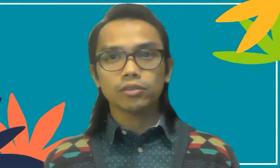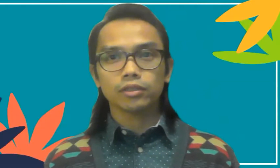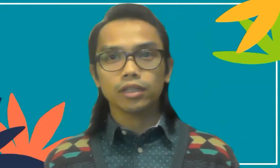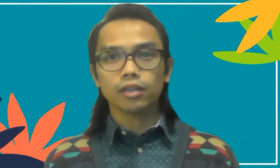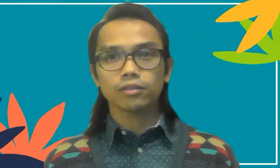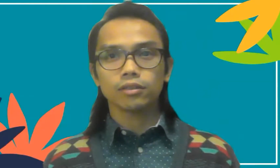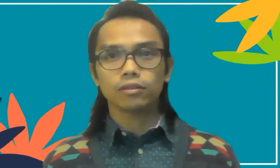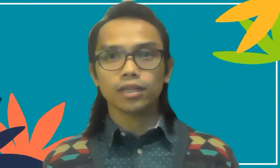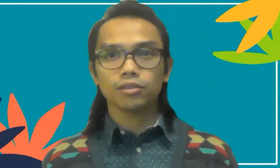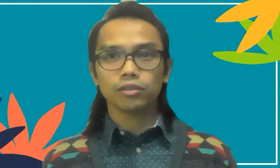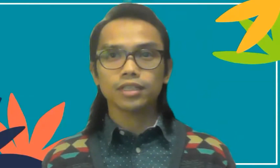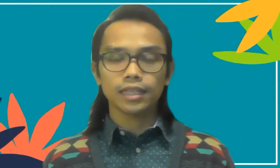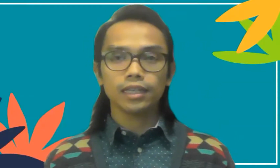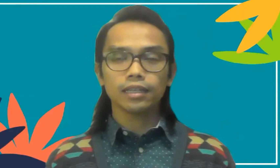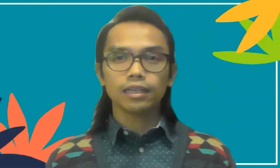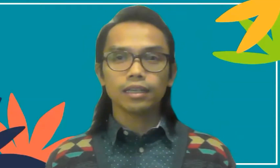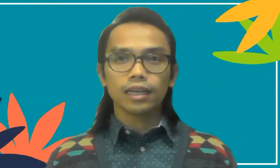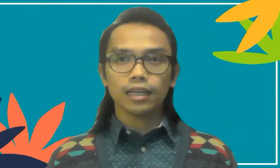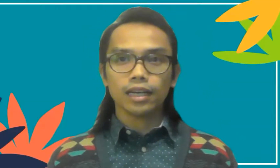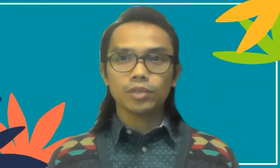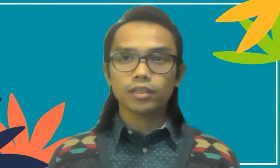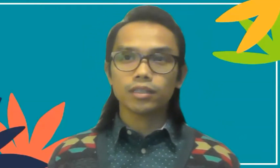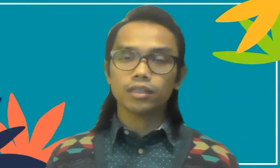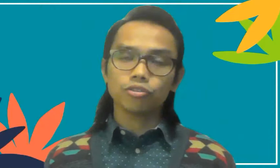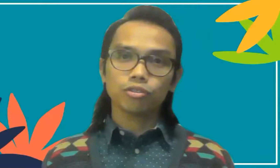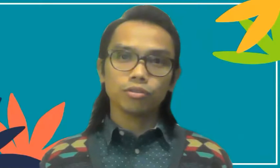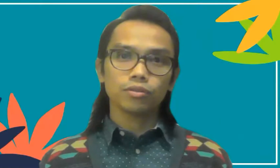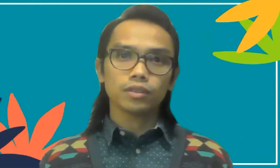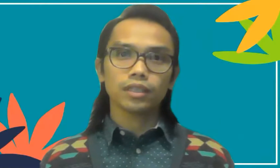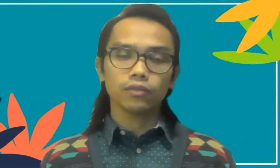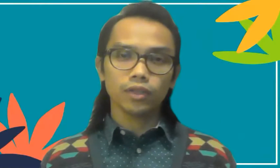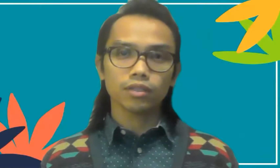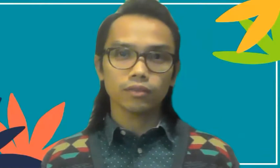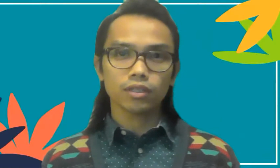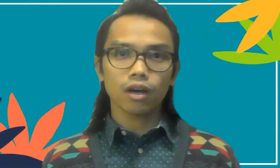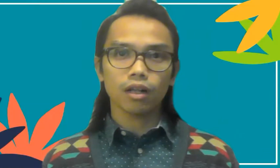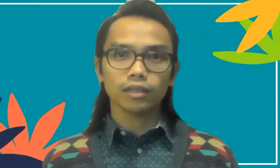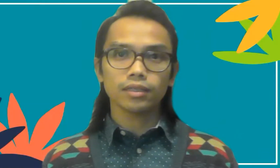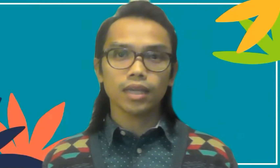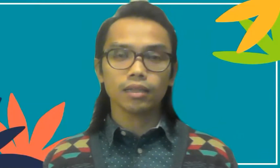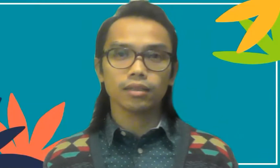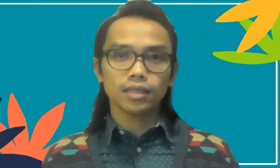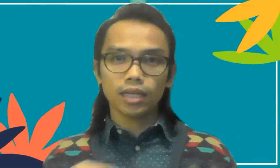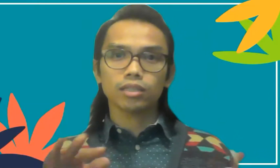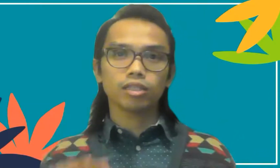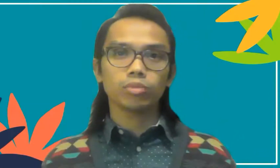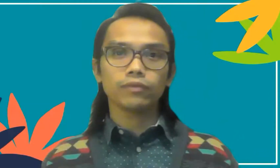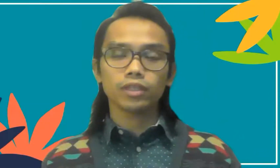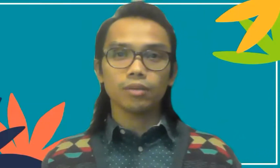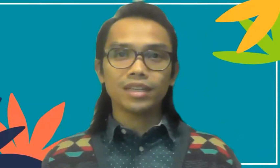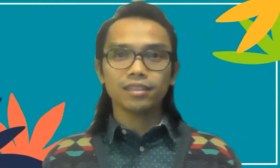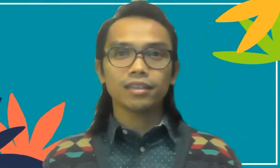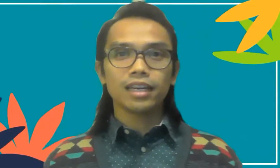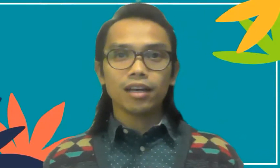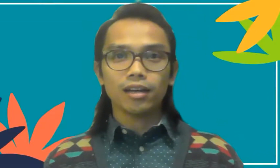Lenape territory, also known as New York City. And I'm here to introduce the conveners of this call and set the stage a little bit for